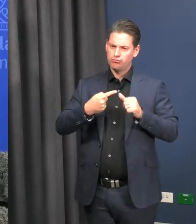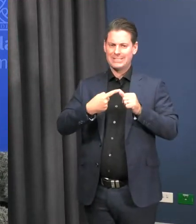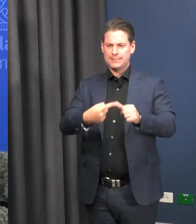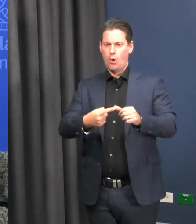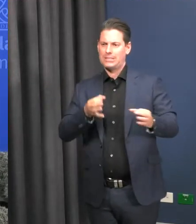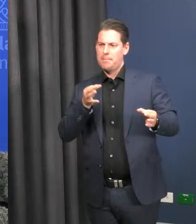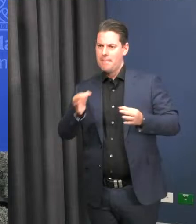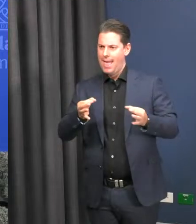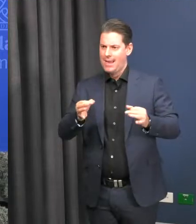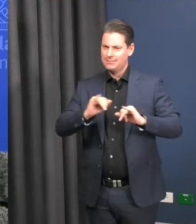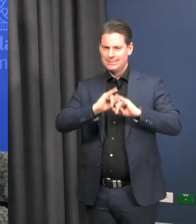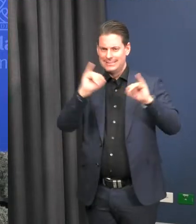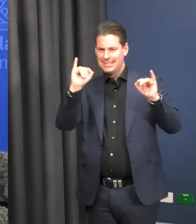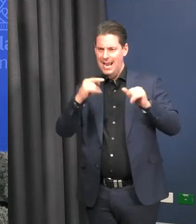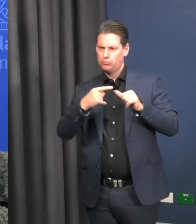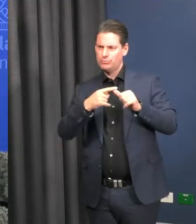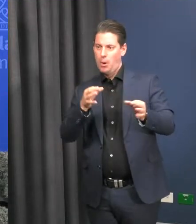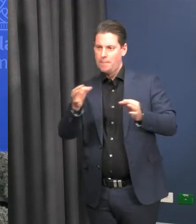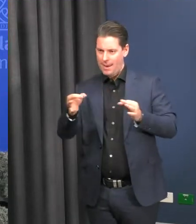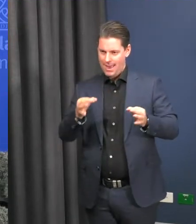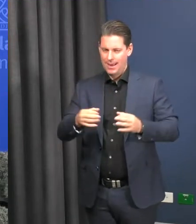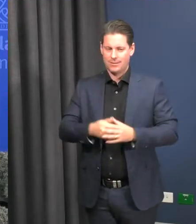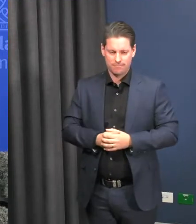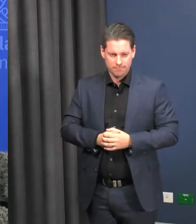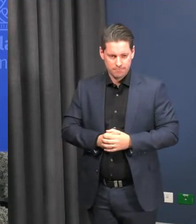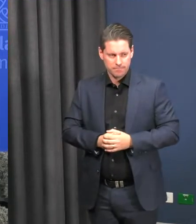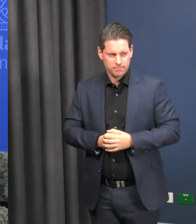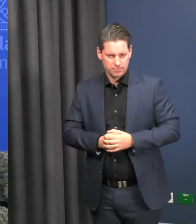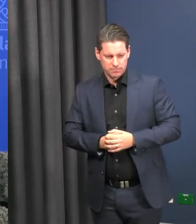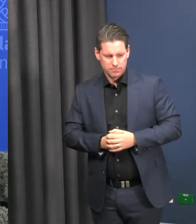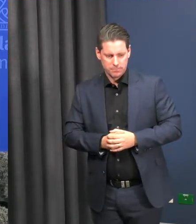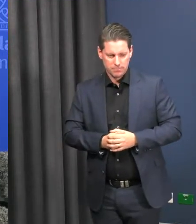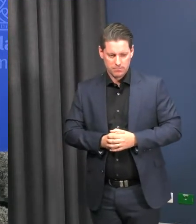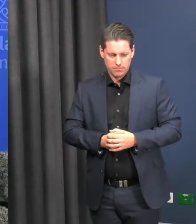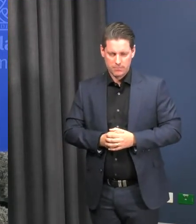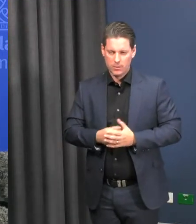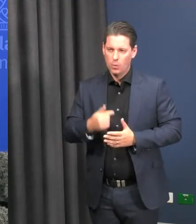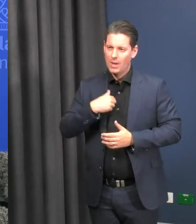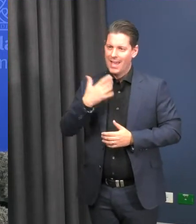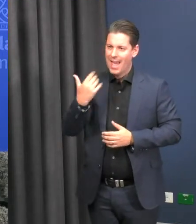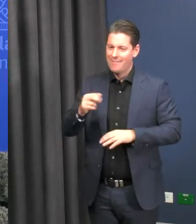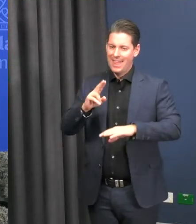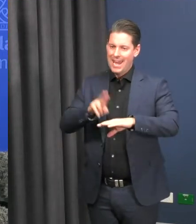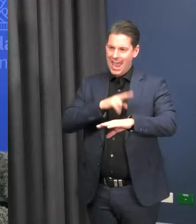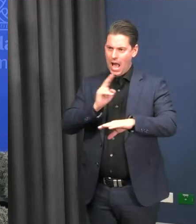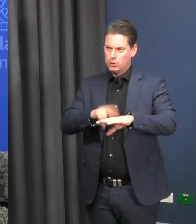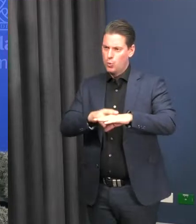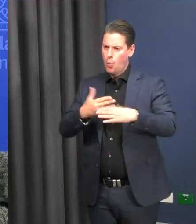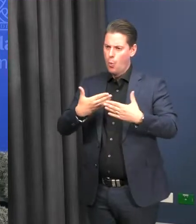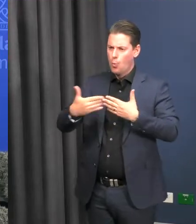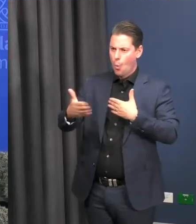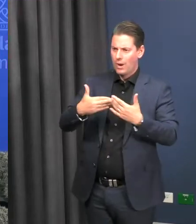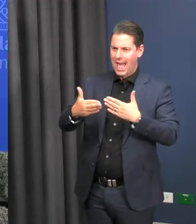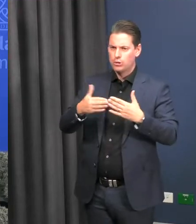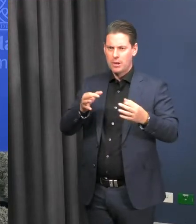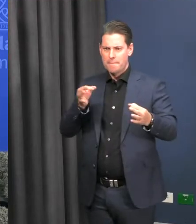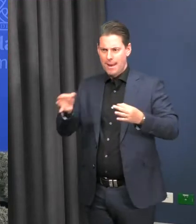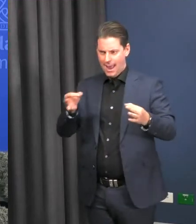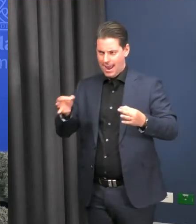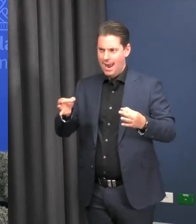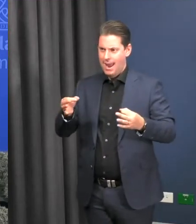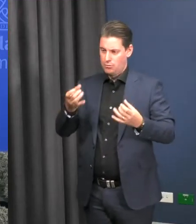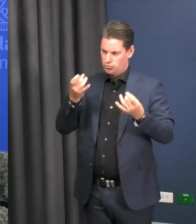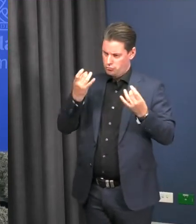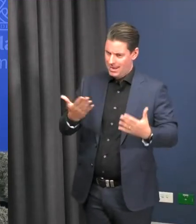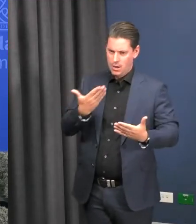and deployed liaison officers. We've convened the National Coordination Mechanism to assist with the coordination